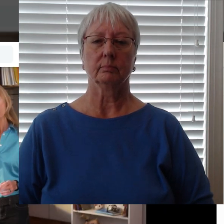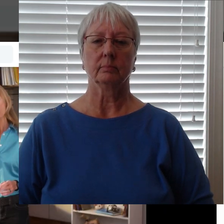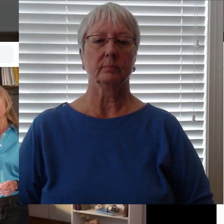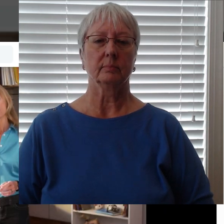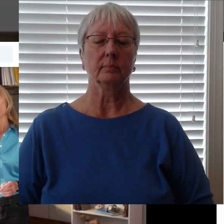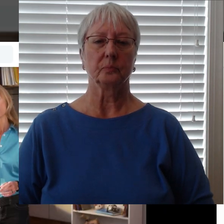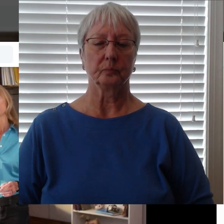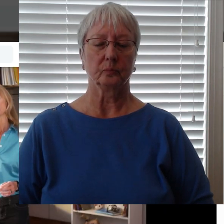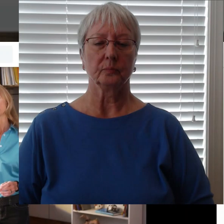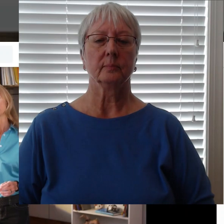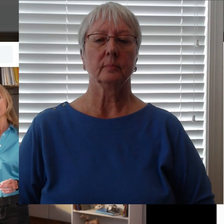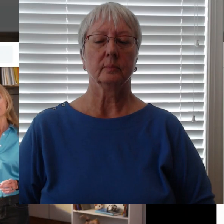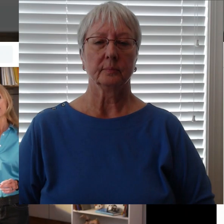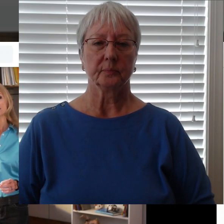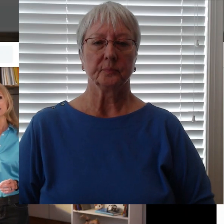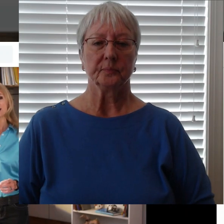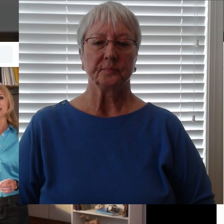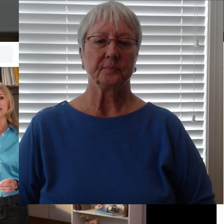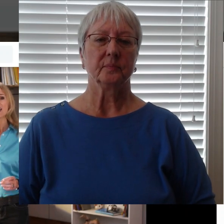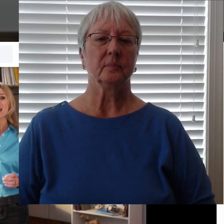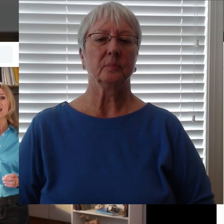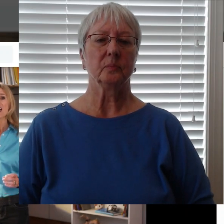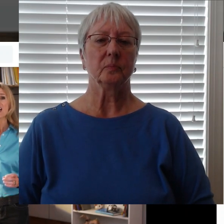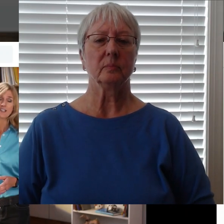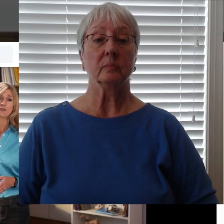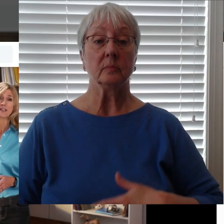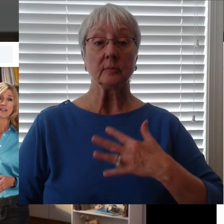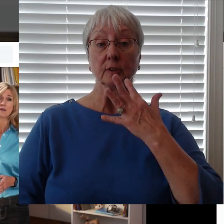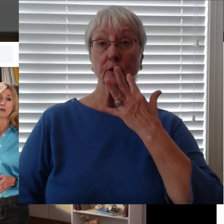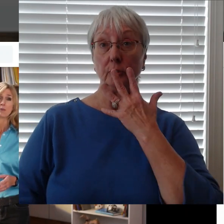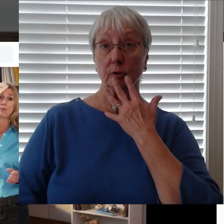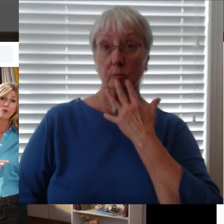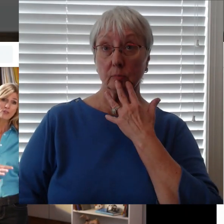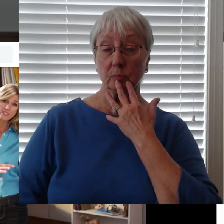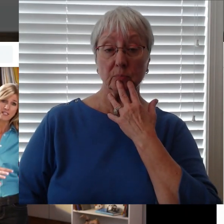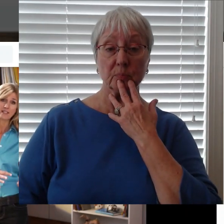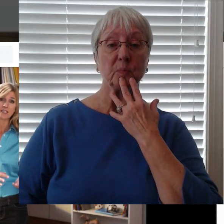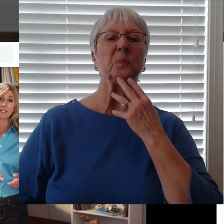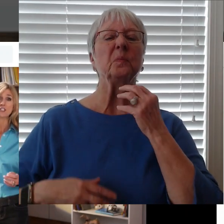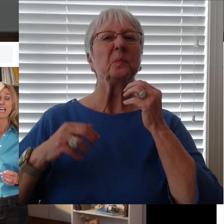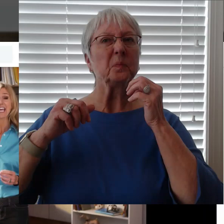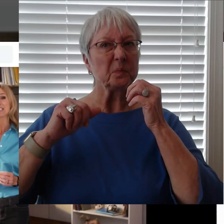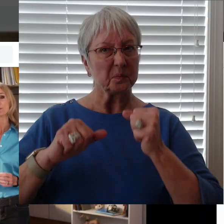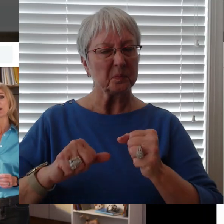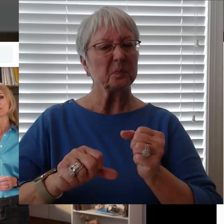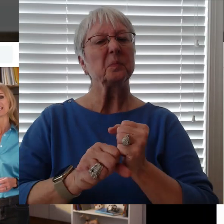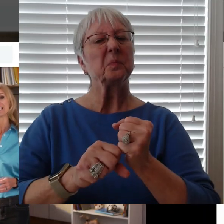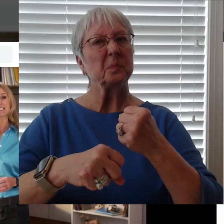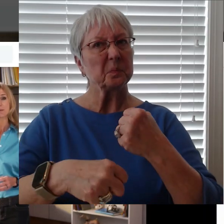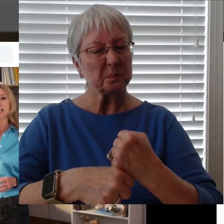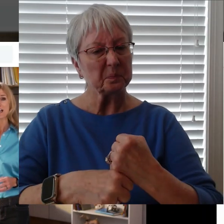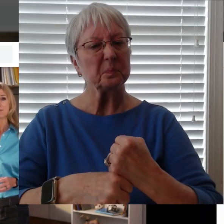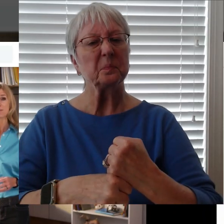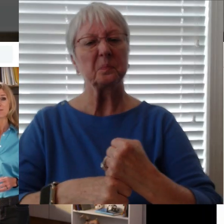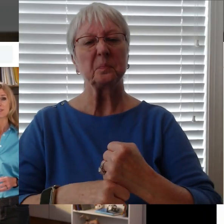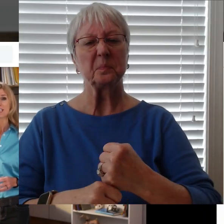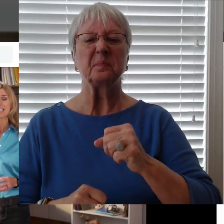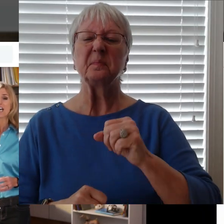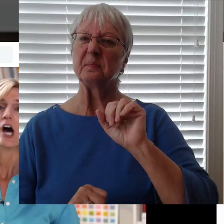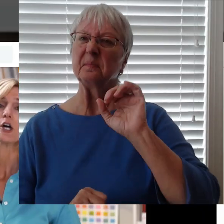all the parts together as a design. Color can create both the design linkage and impart meaning at the same